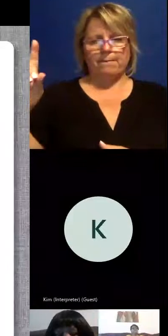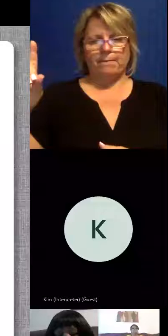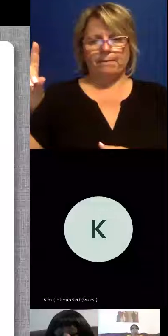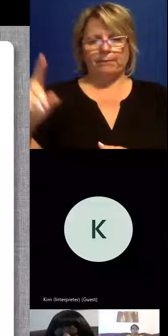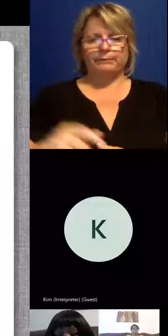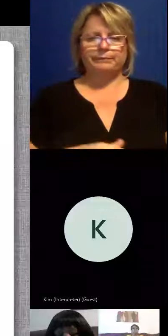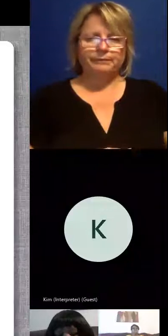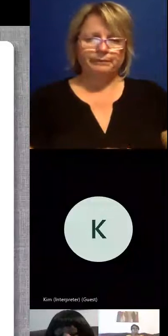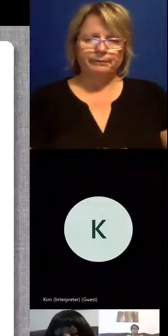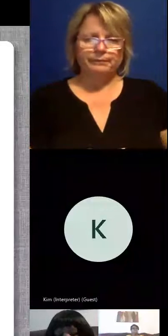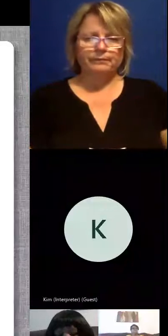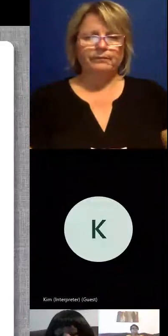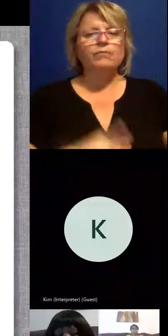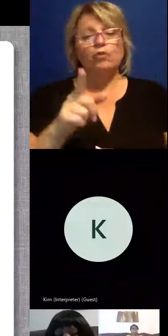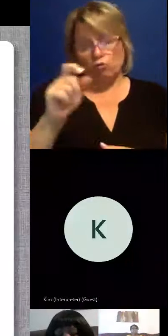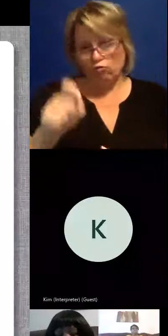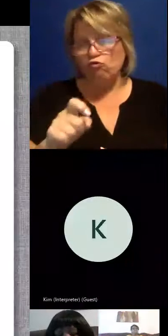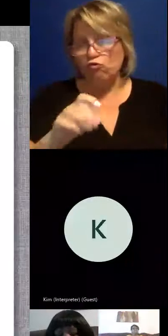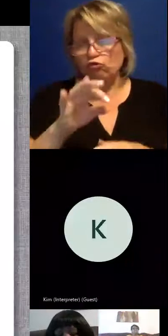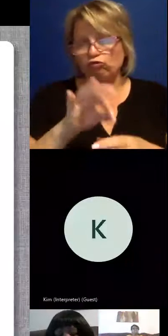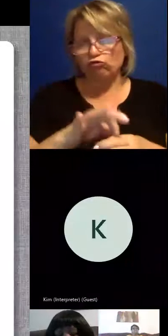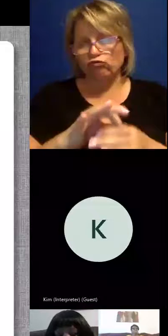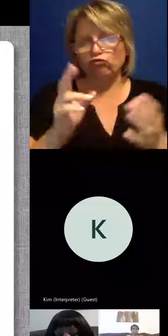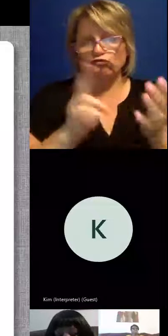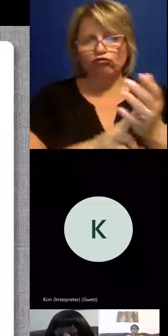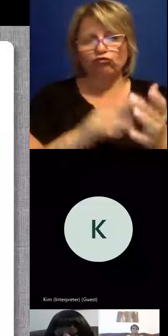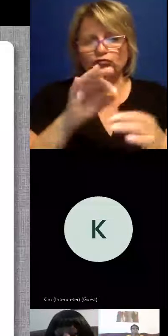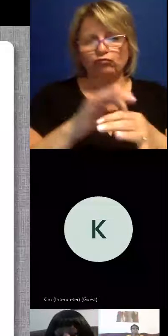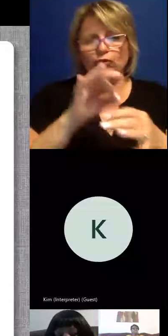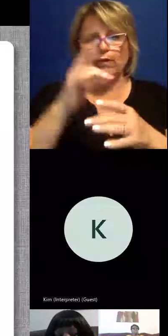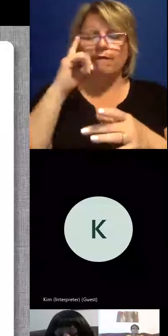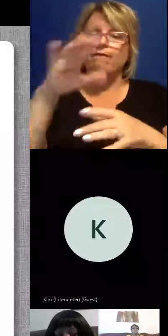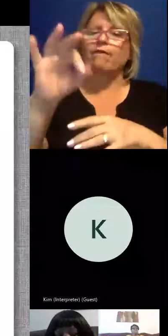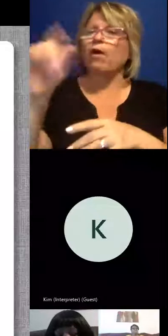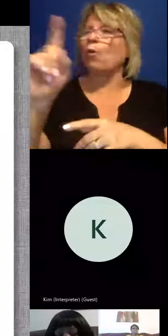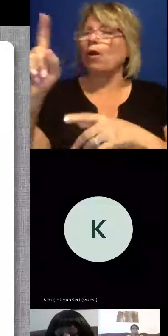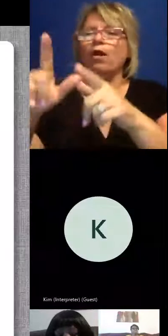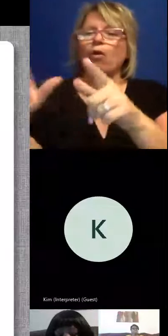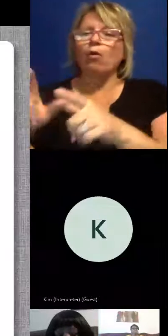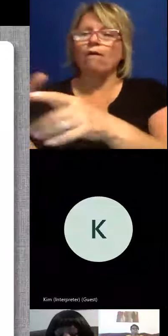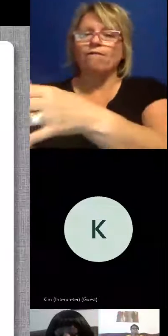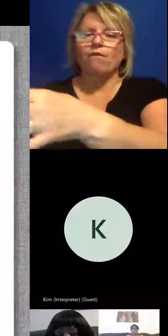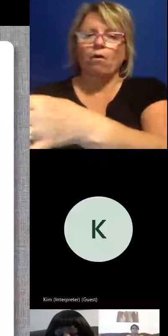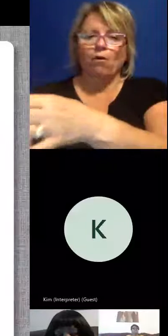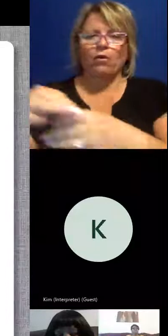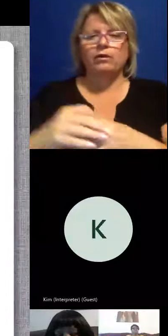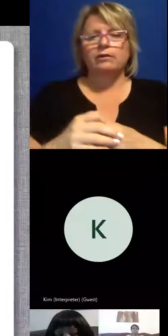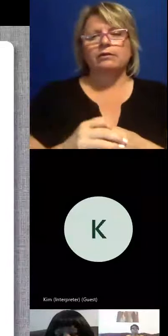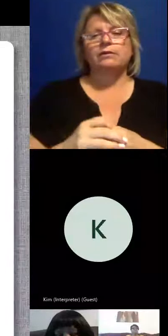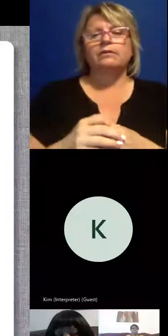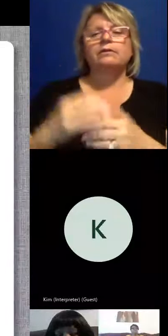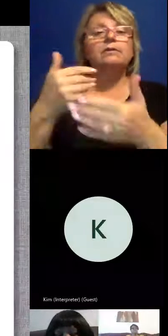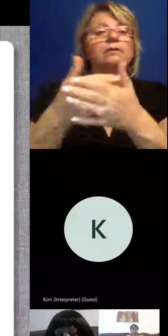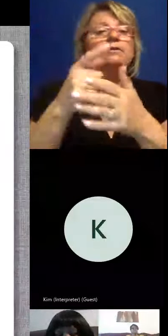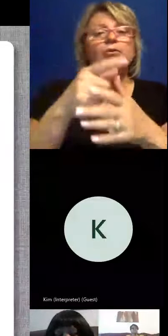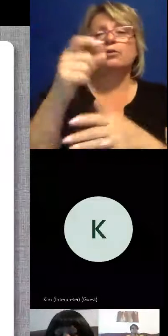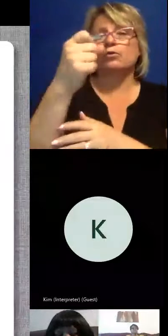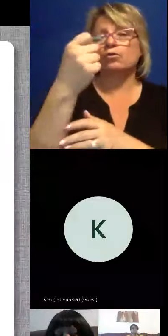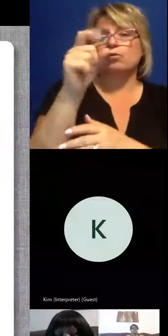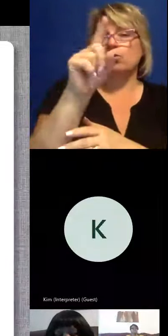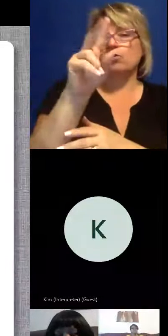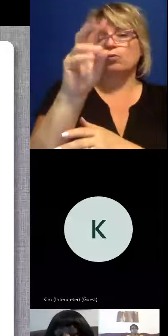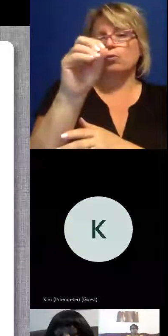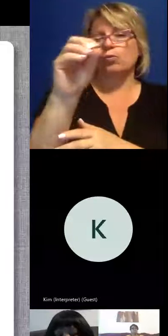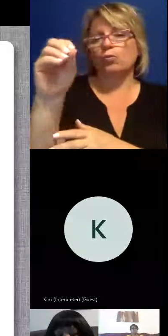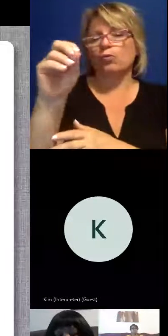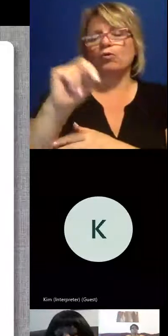www.oakgov.com/CLERKROD. You can register to vote and find your polling location. It is located at 1200